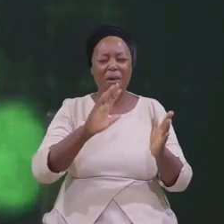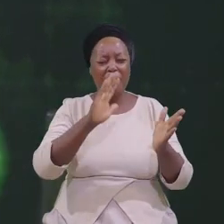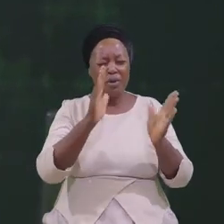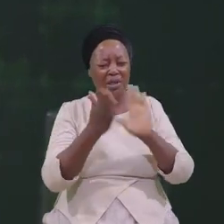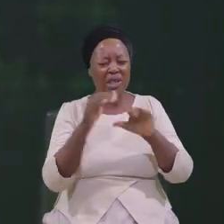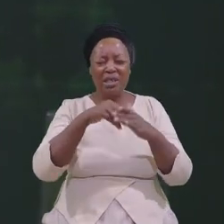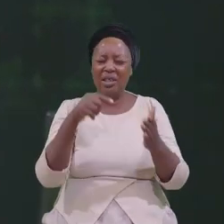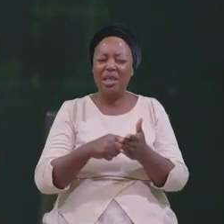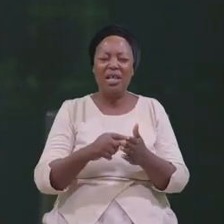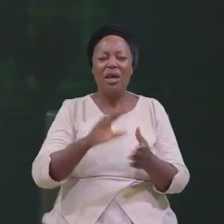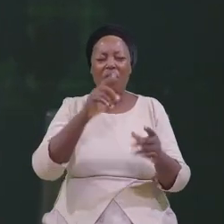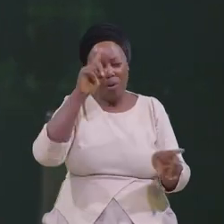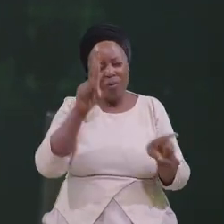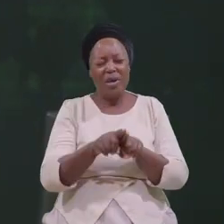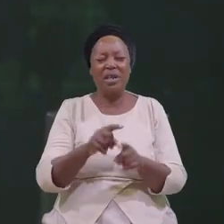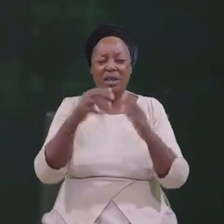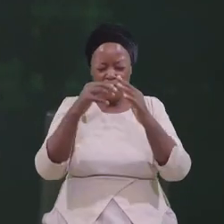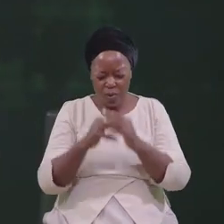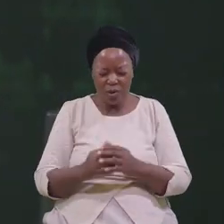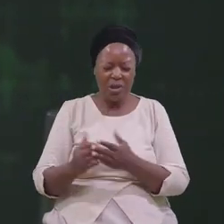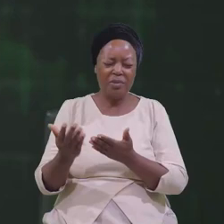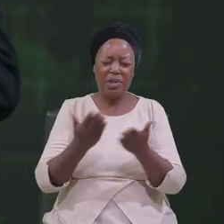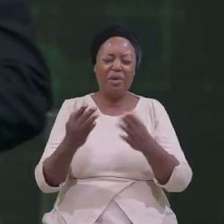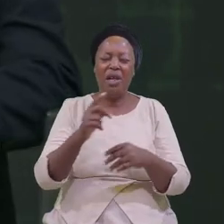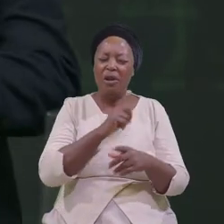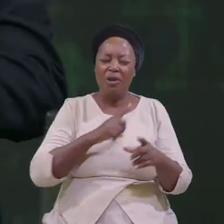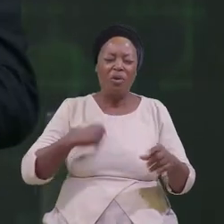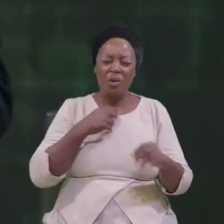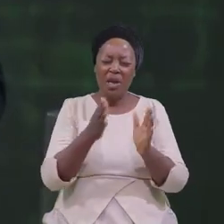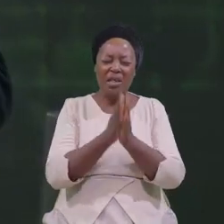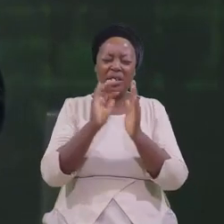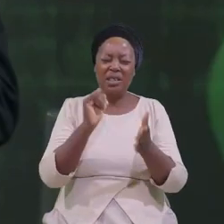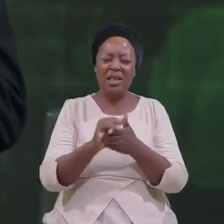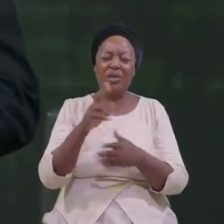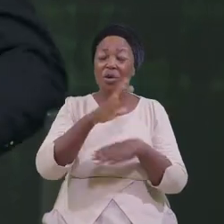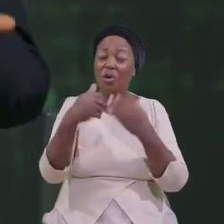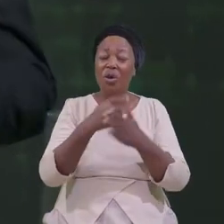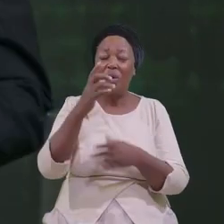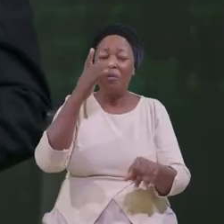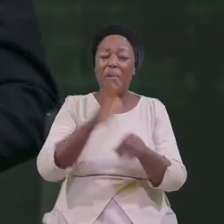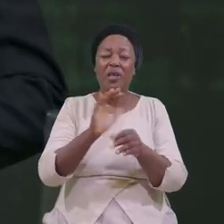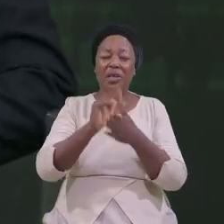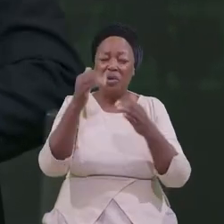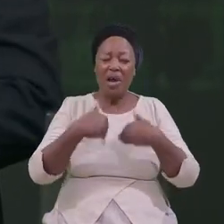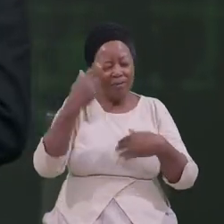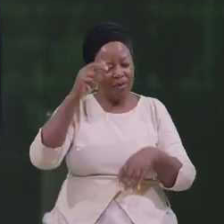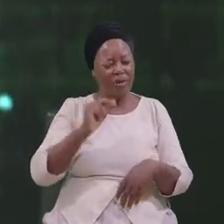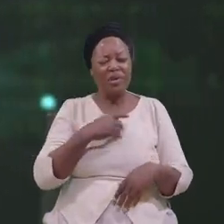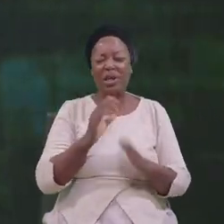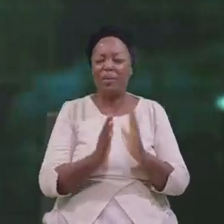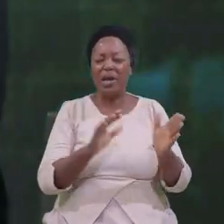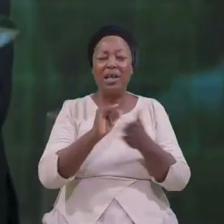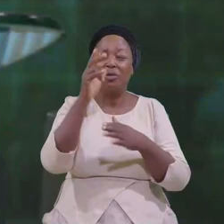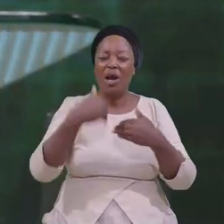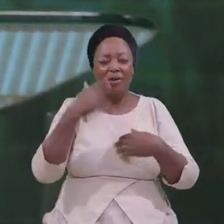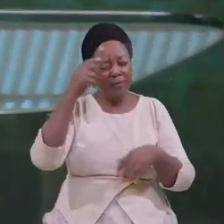covenant Sunday worship service. And we're asking, Lord, that all the promises you have for us, the plan you have for us,